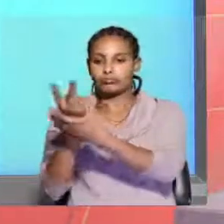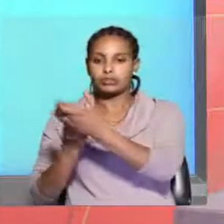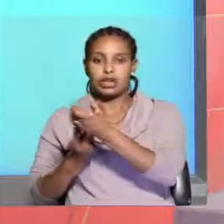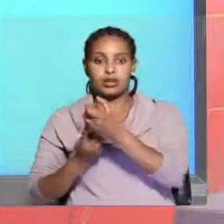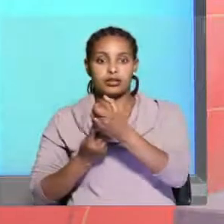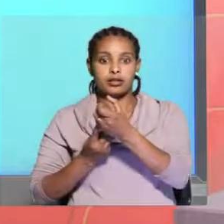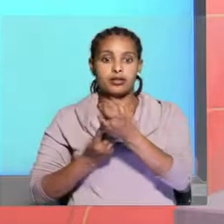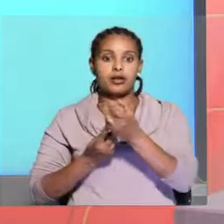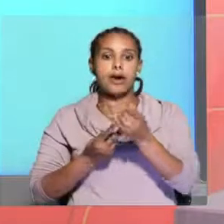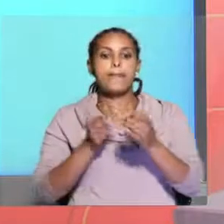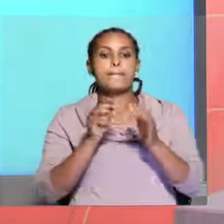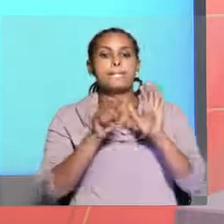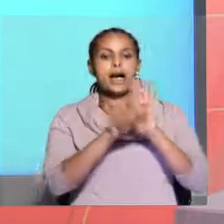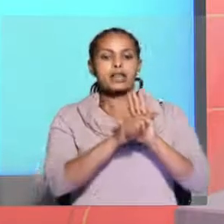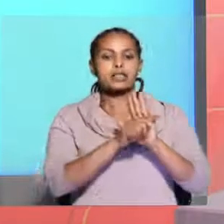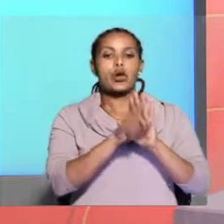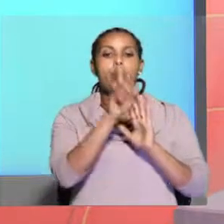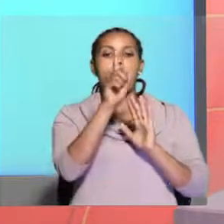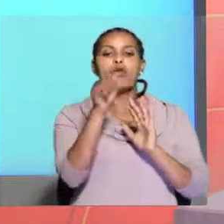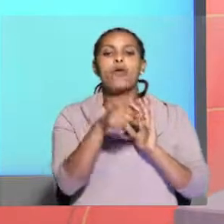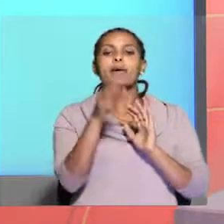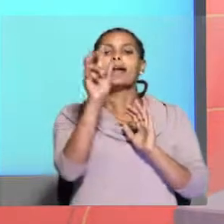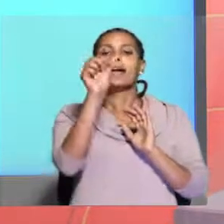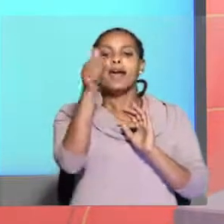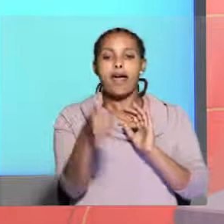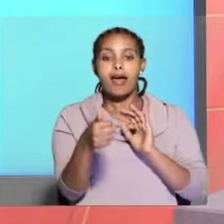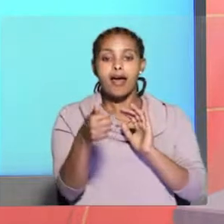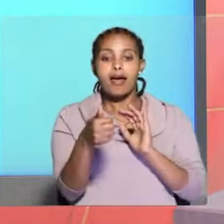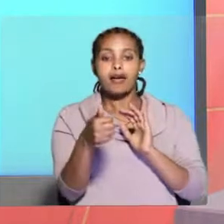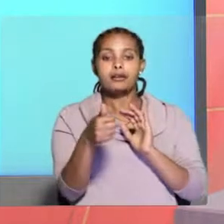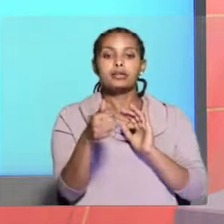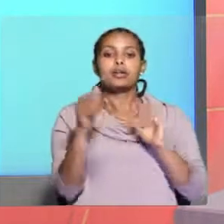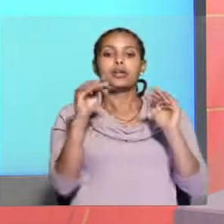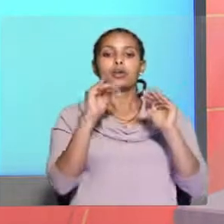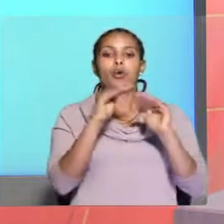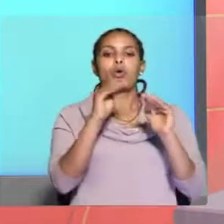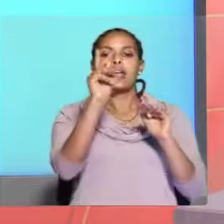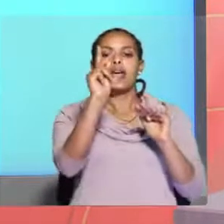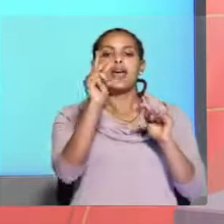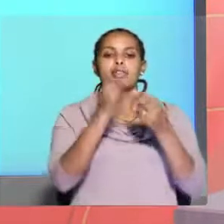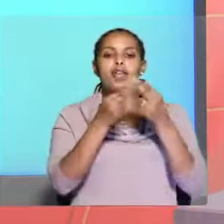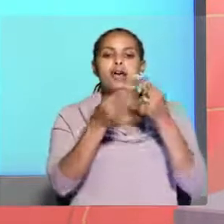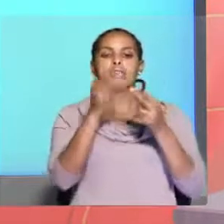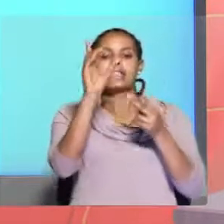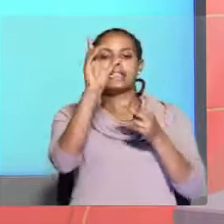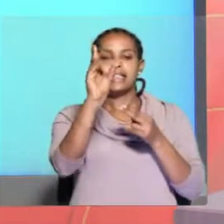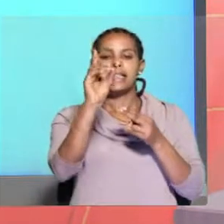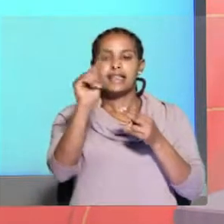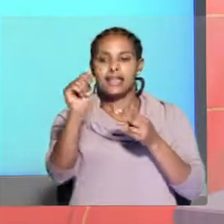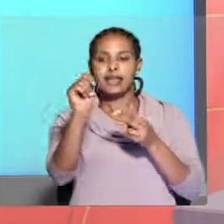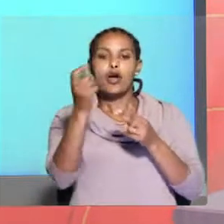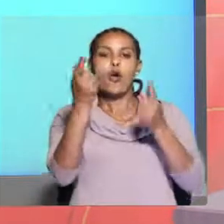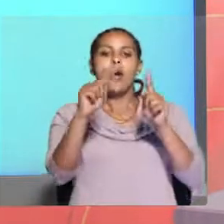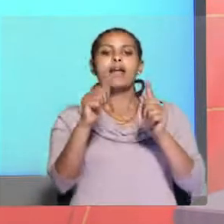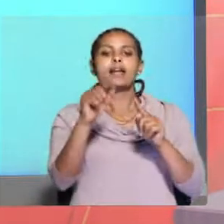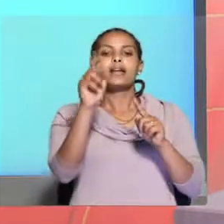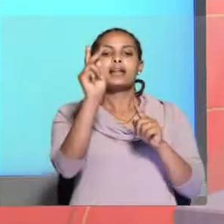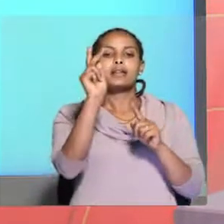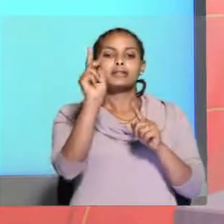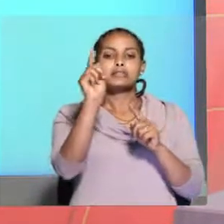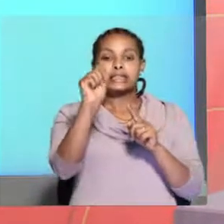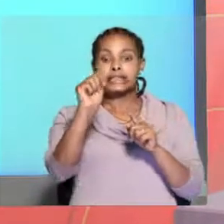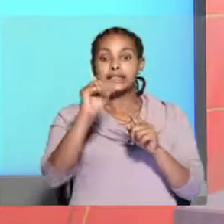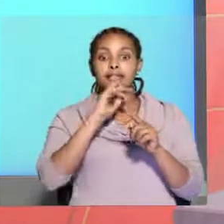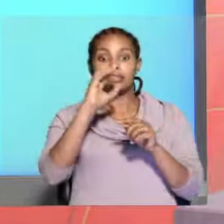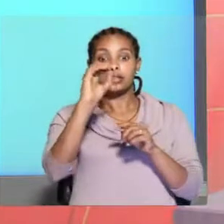integration of minus 1 over a, changing concentration of A equal K times dt. When t equal 0,